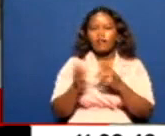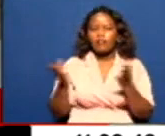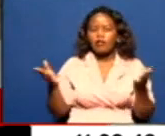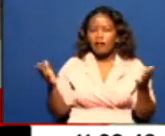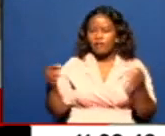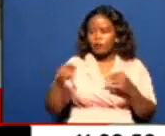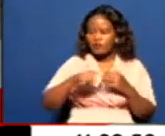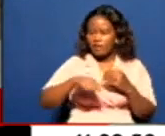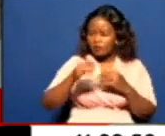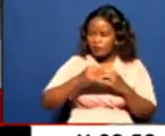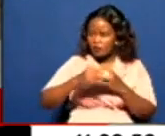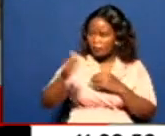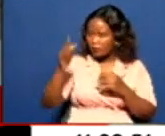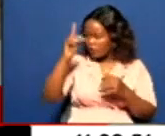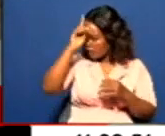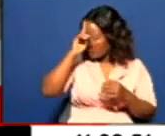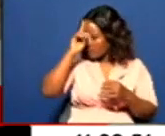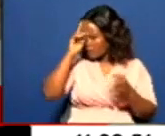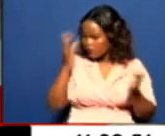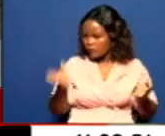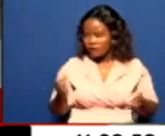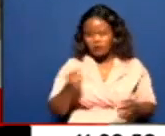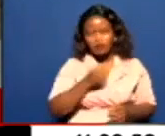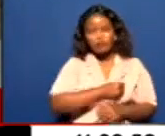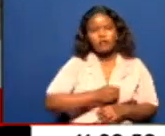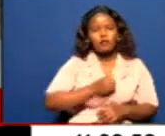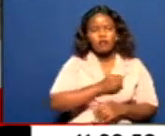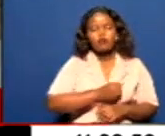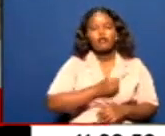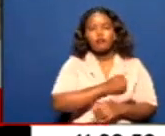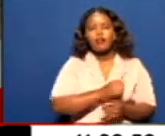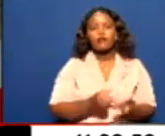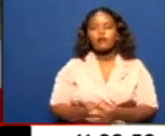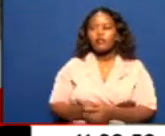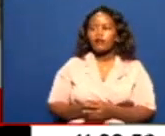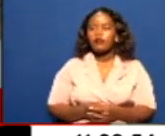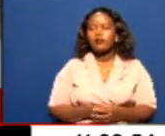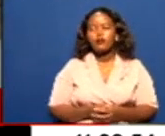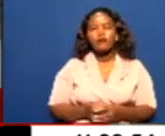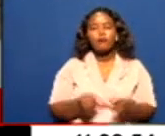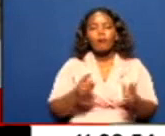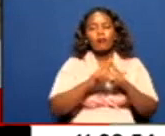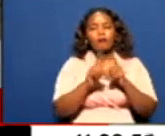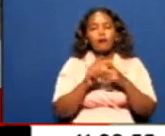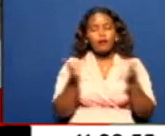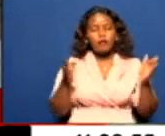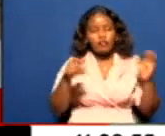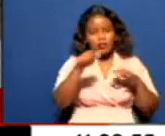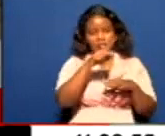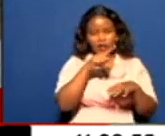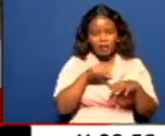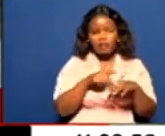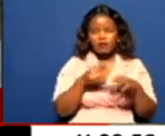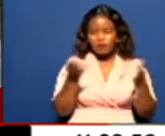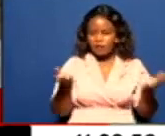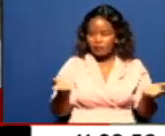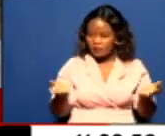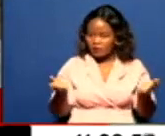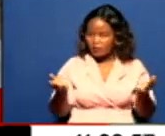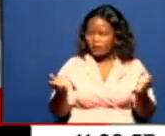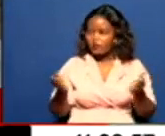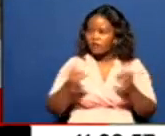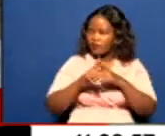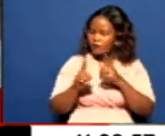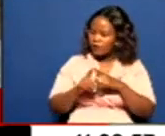senior superintendent, for that, of police, and also the principal liaison office at